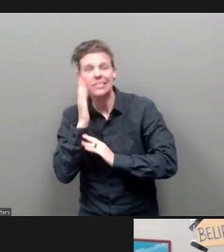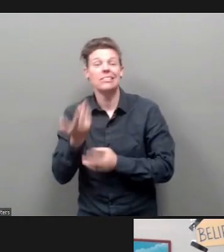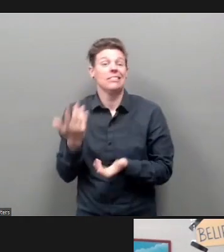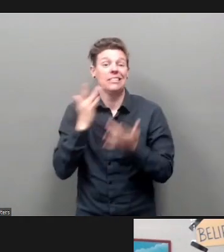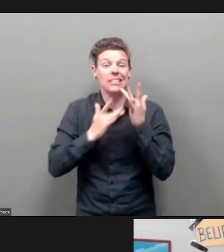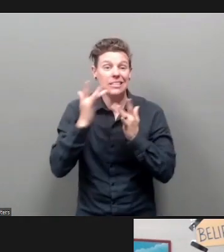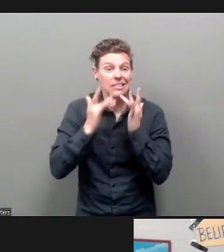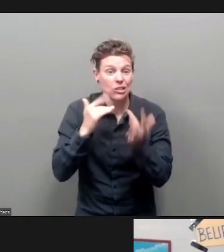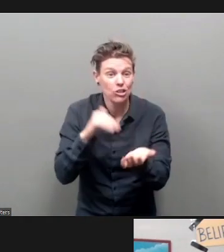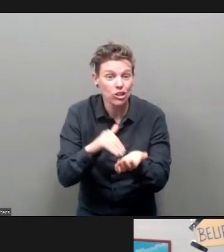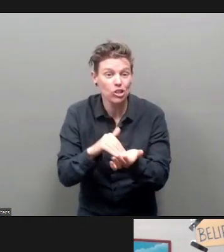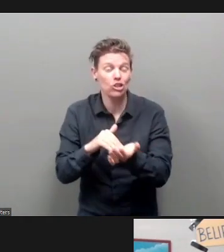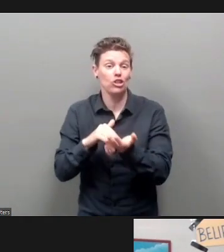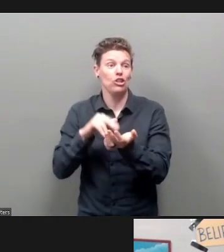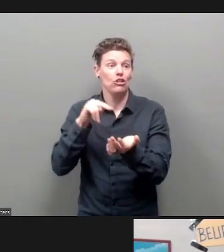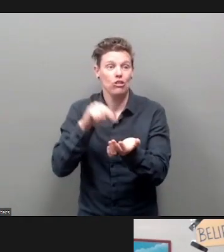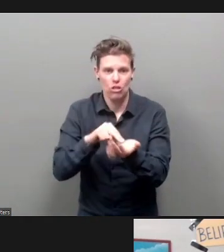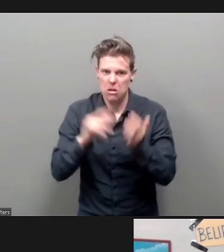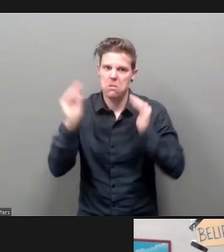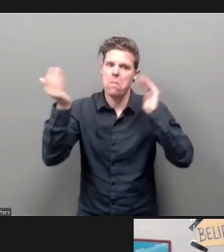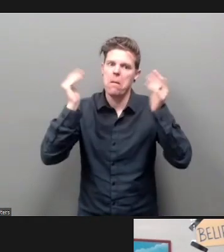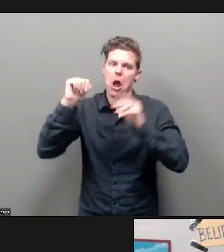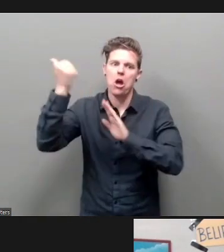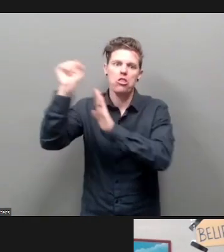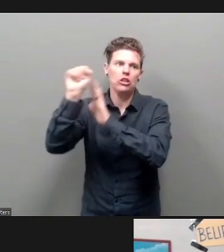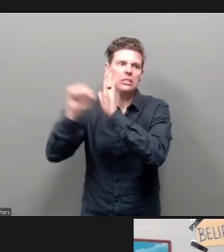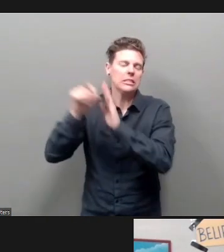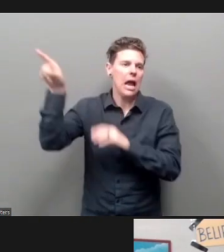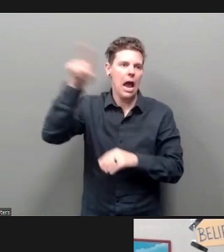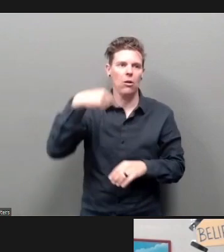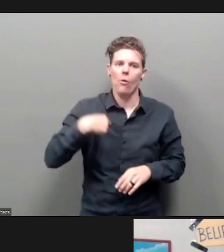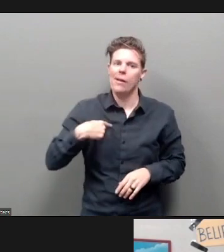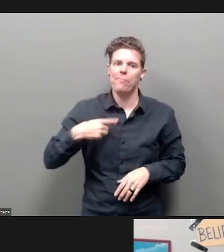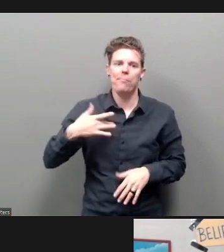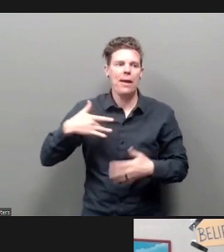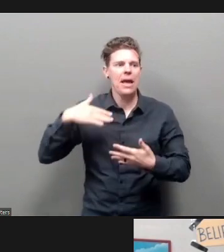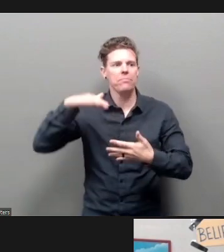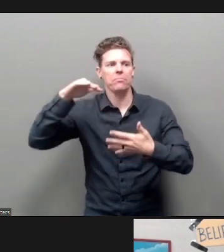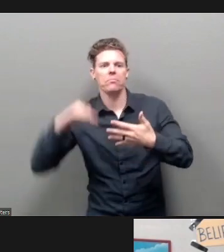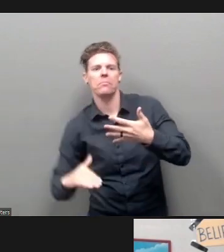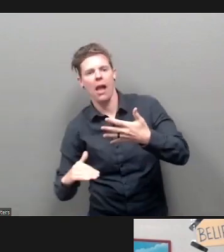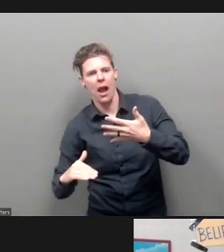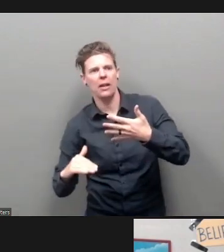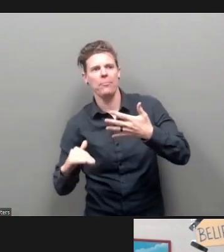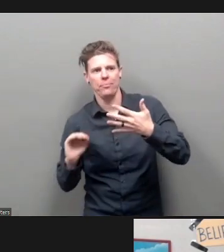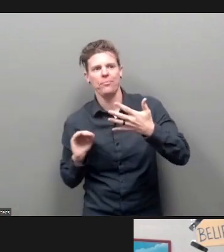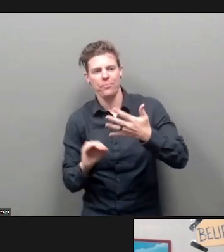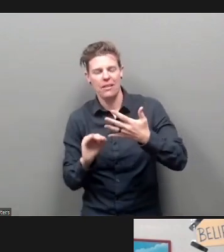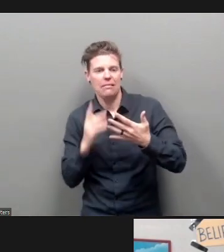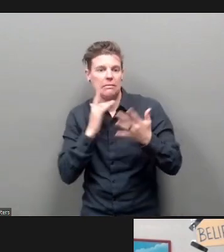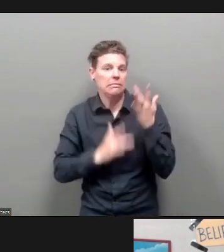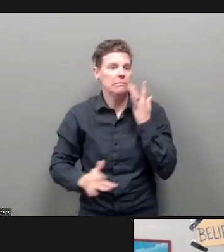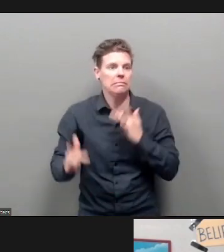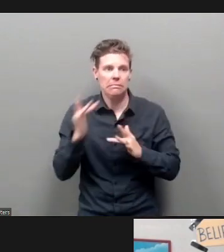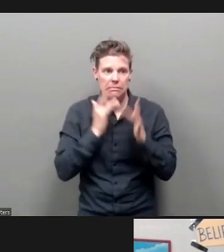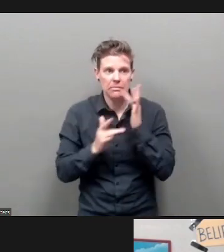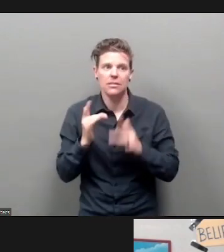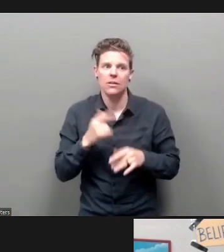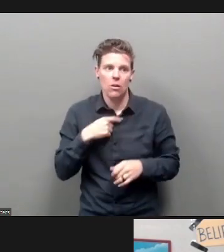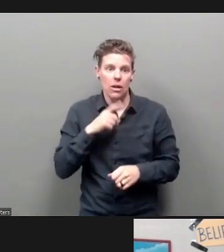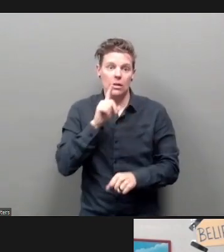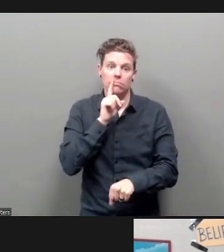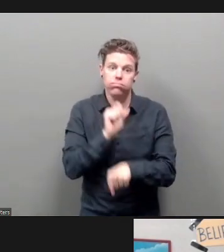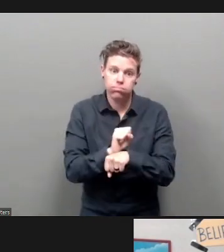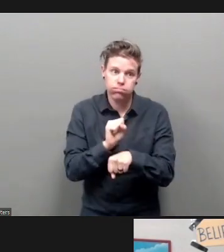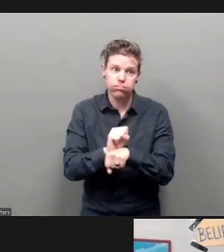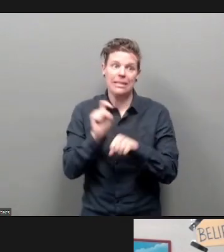or bottom quarter on those. And absolutely, we need long-term planning. Some of that's being